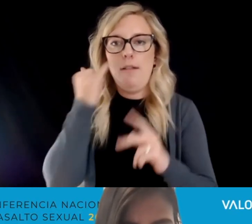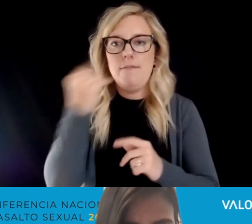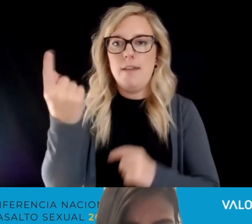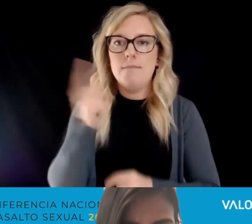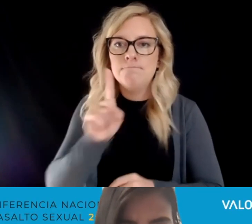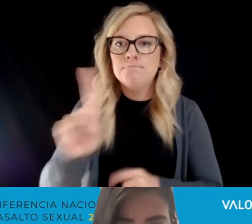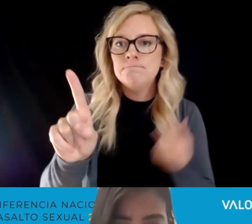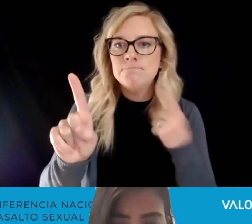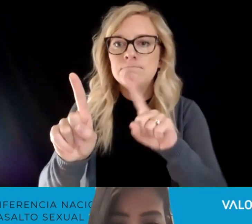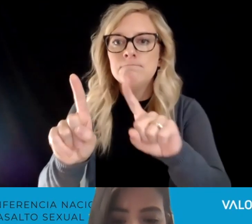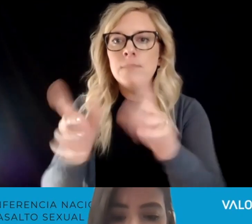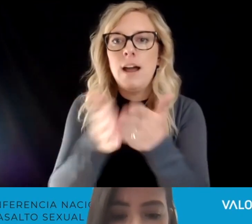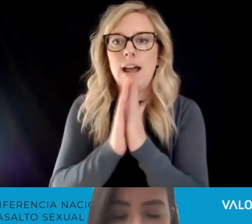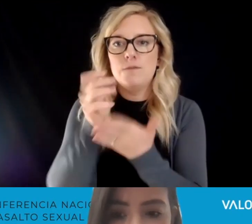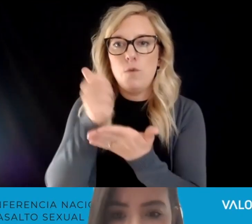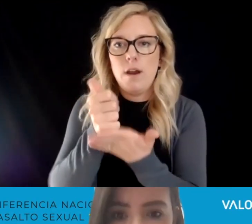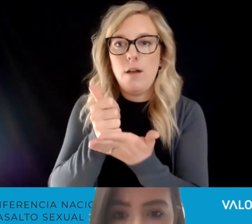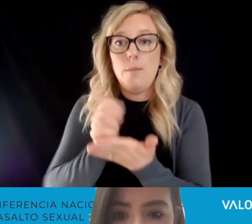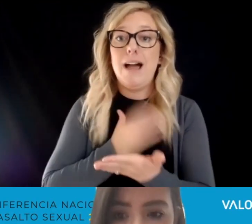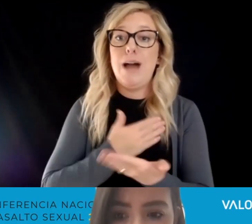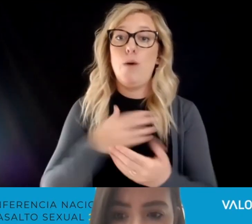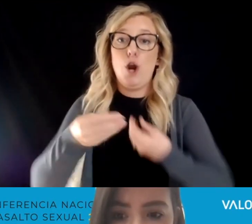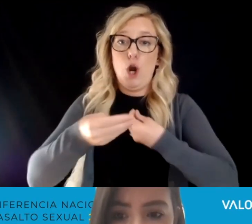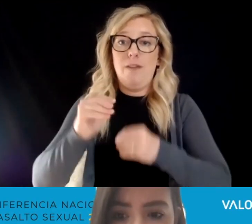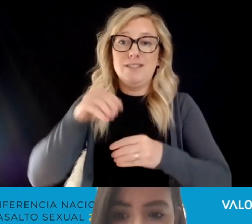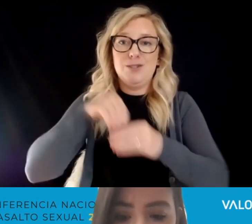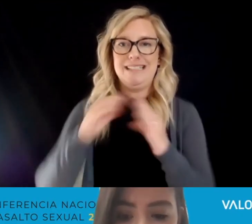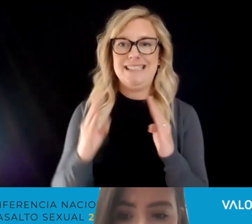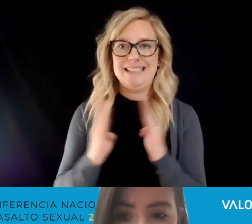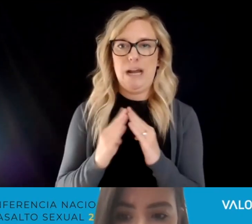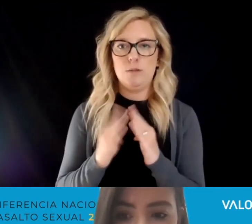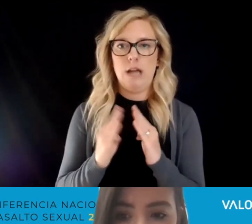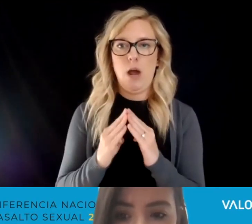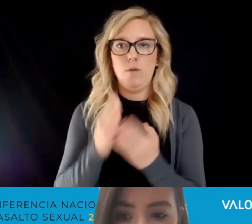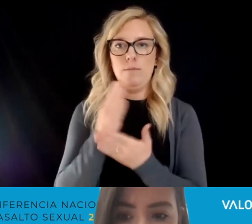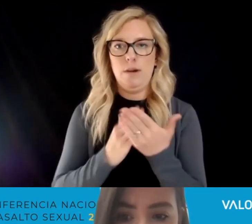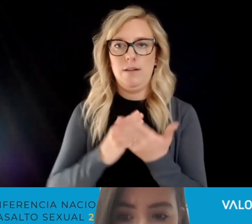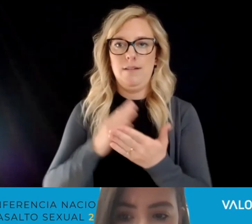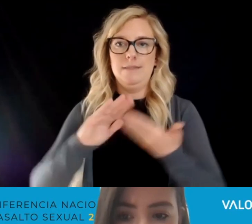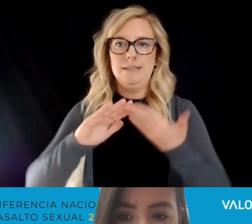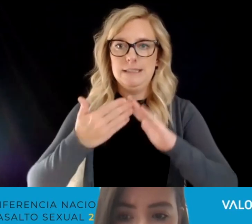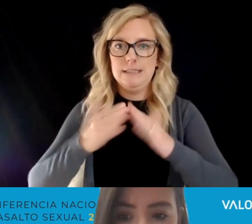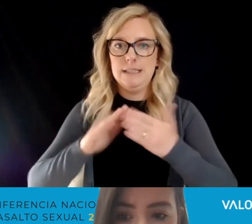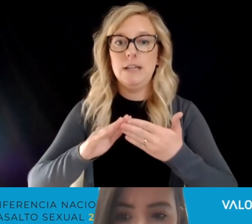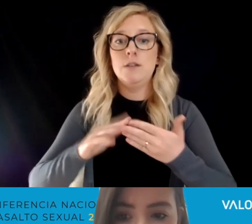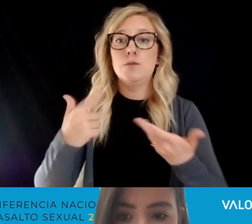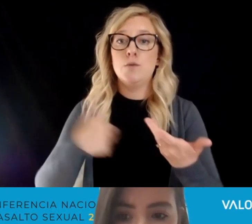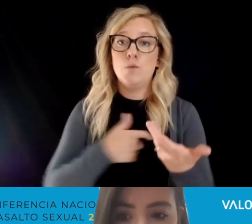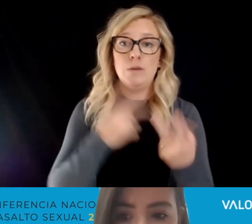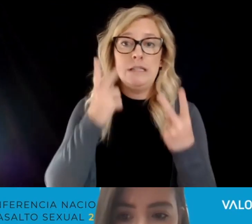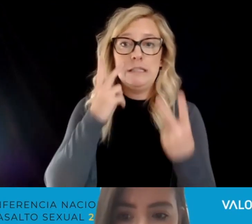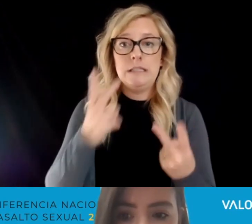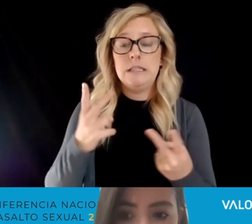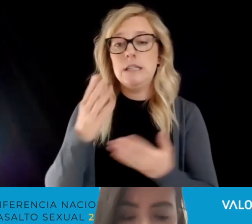Our offices are actually in the downtown area of our city. So, we do deal also with Native